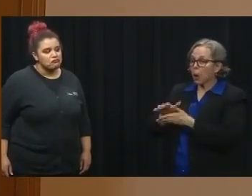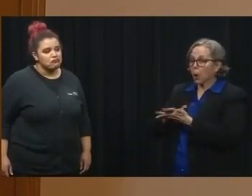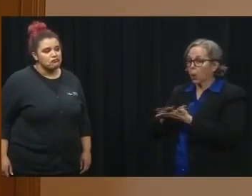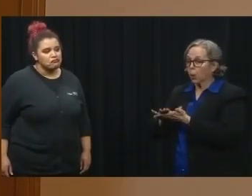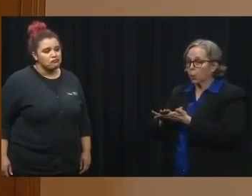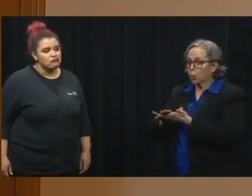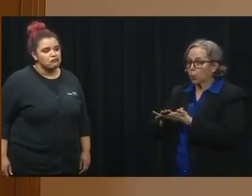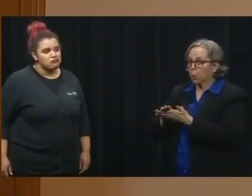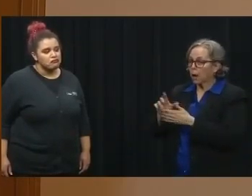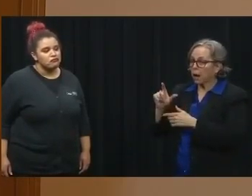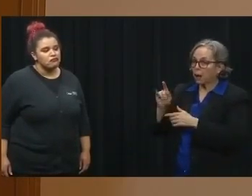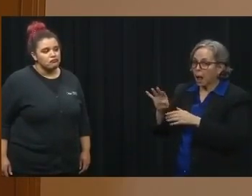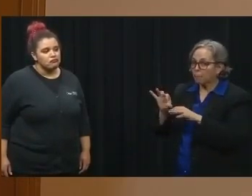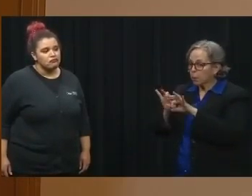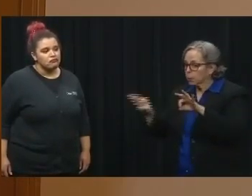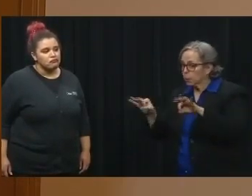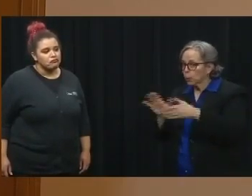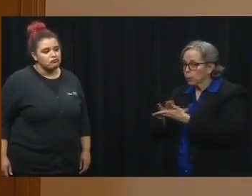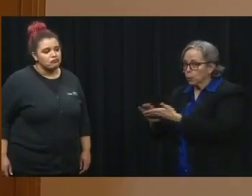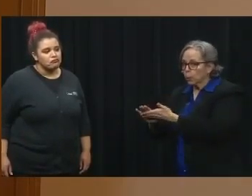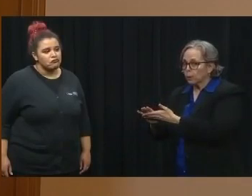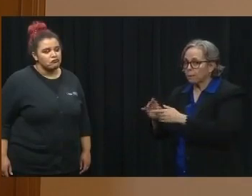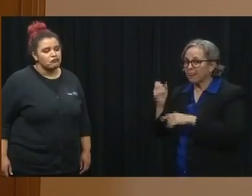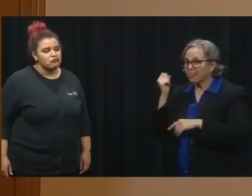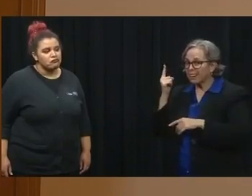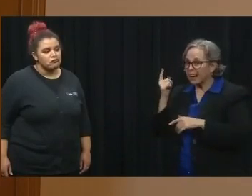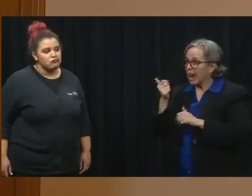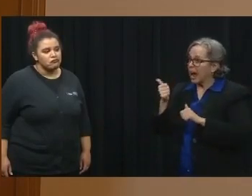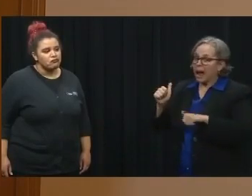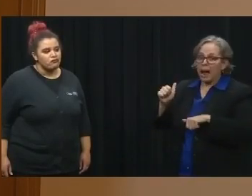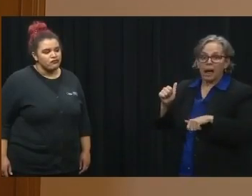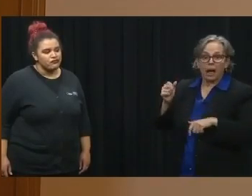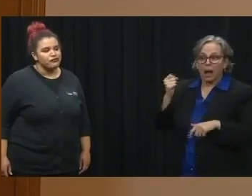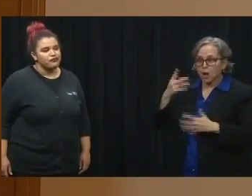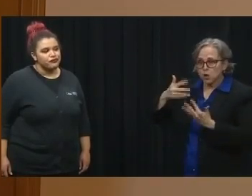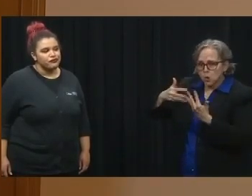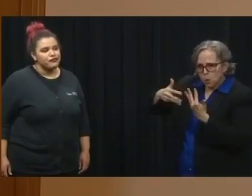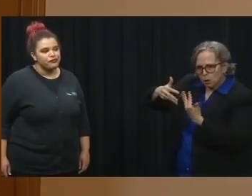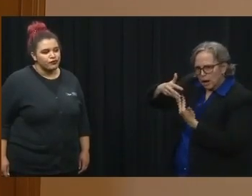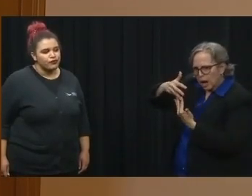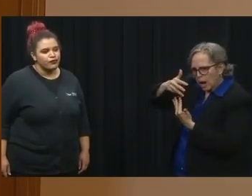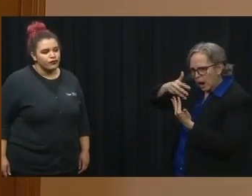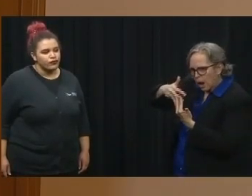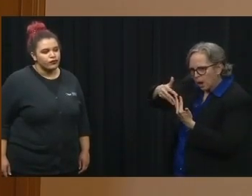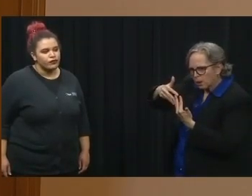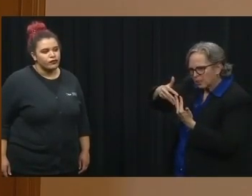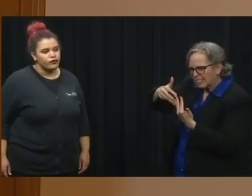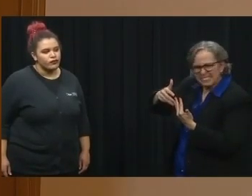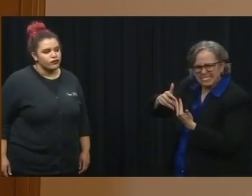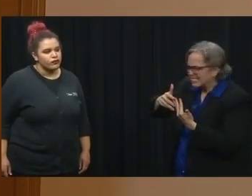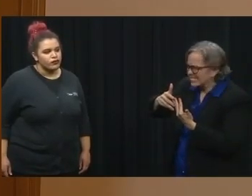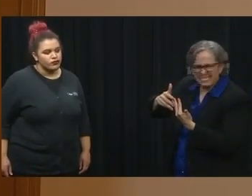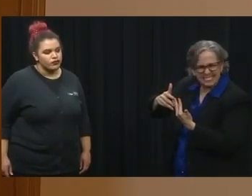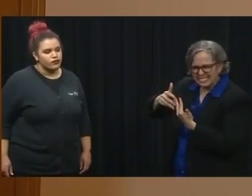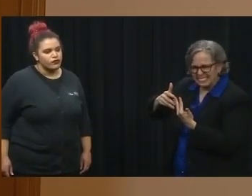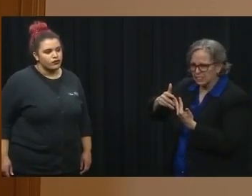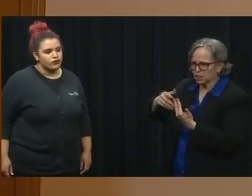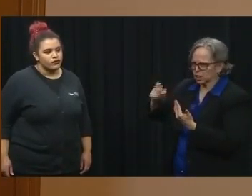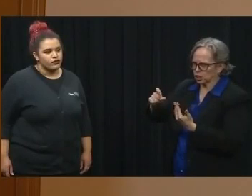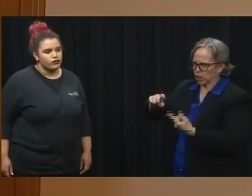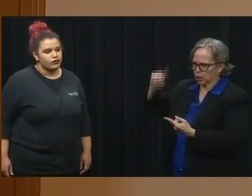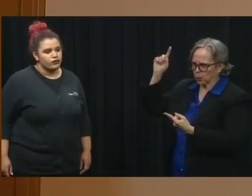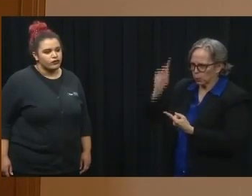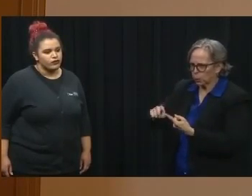might work. But anything that's putting us, mixing it up with other people, we should be down to our smallest groups by now. 10 at the